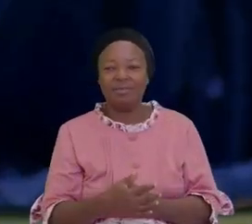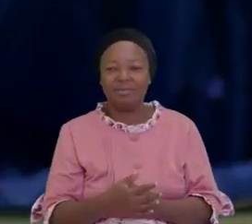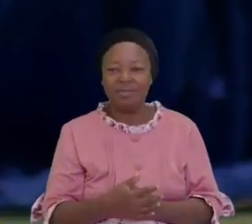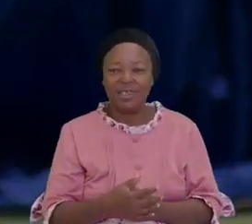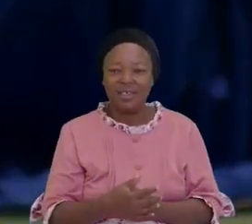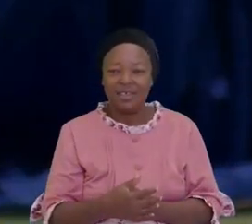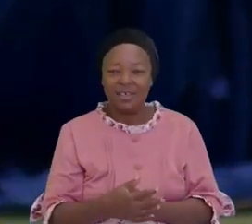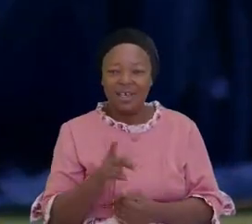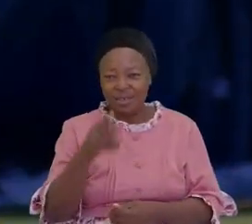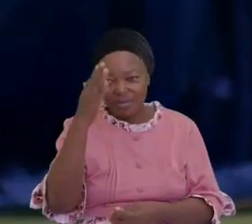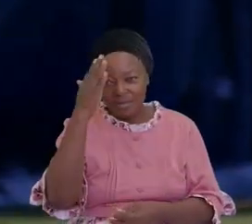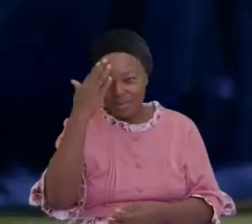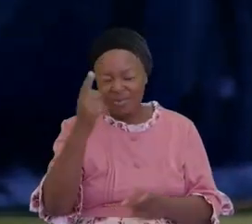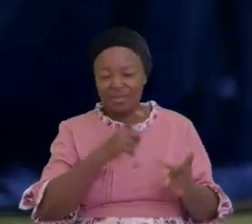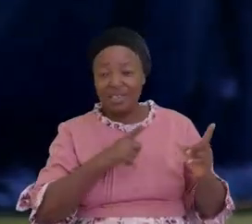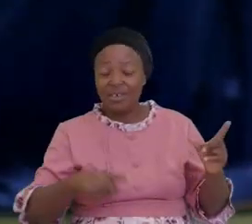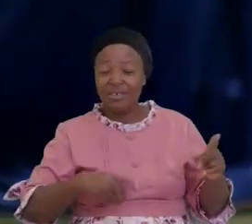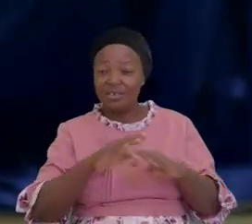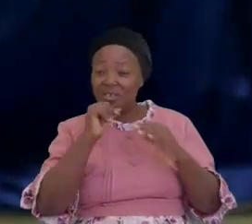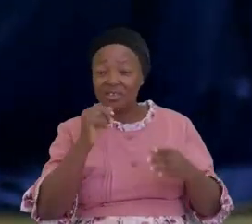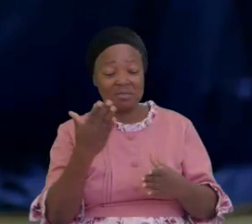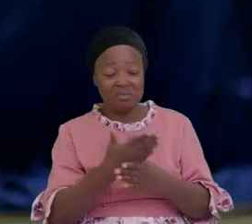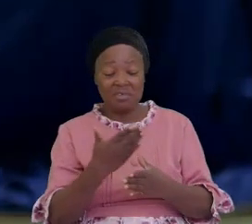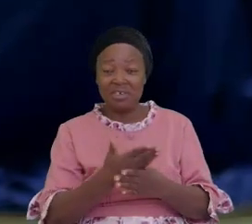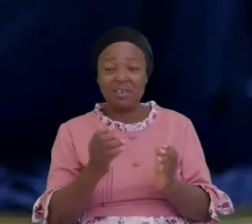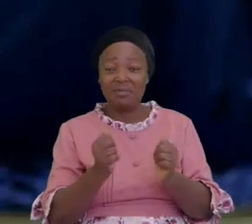And you know, the Lord did not mind my language.